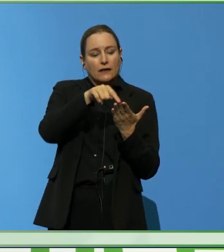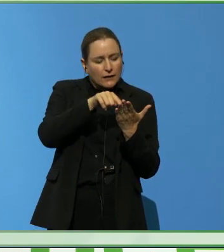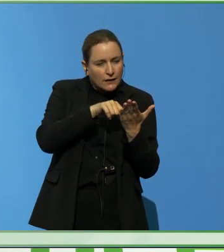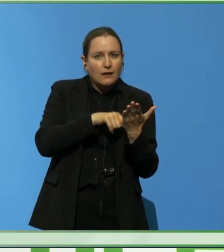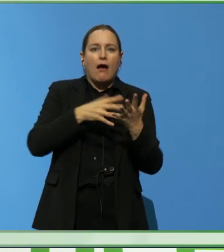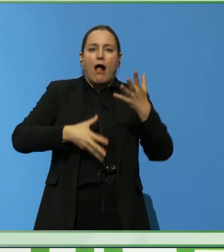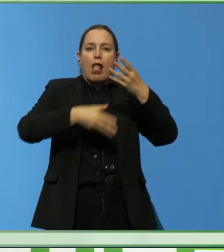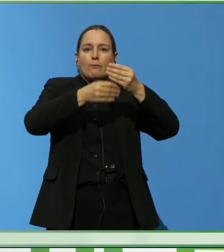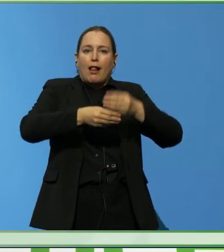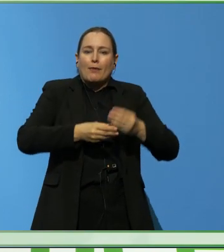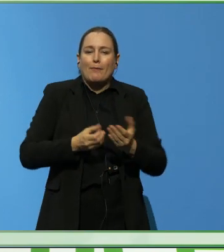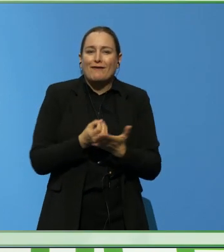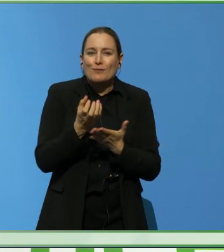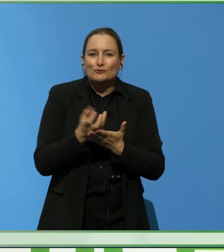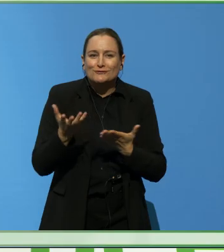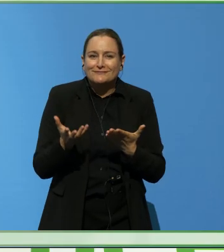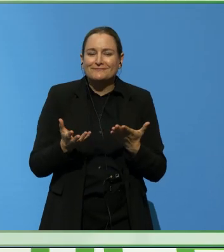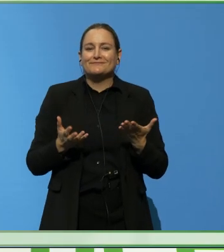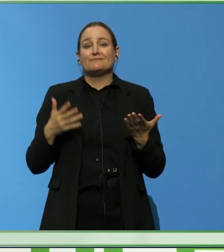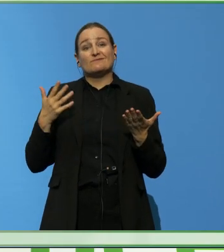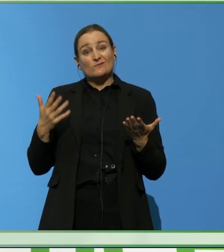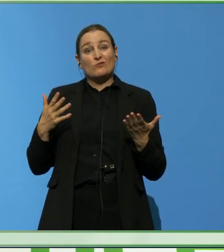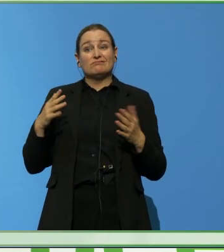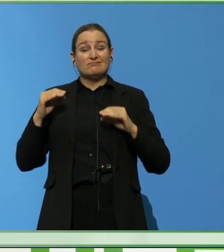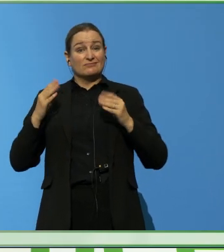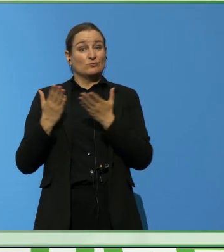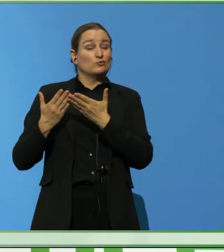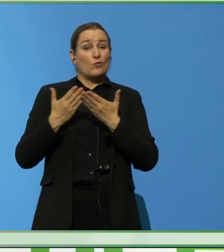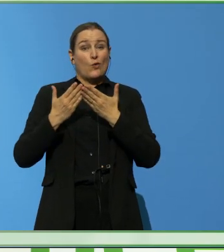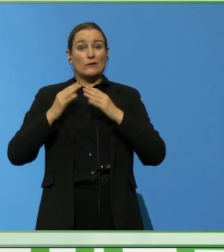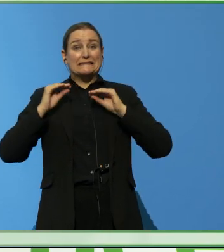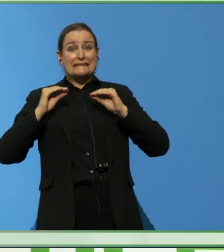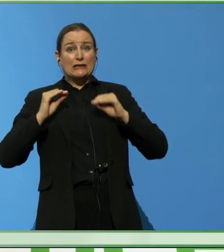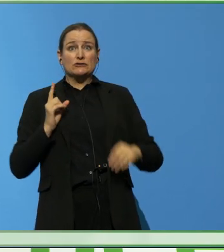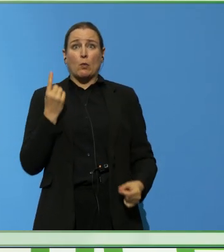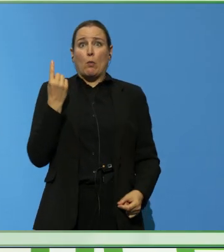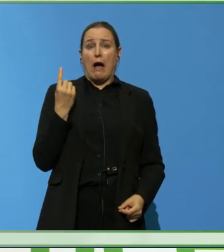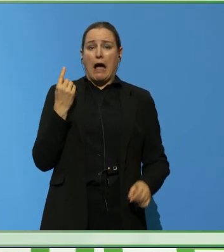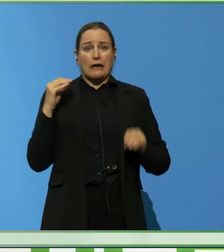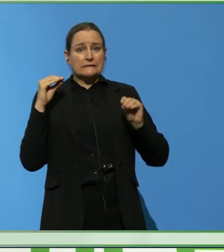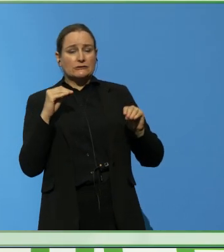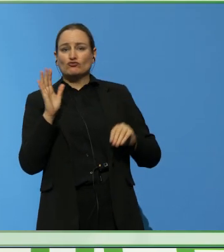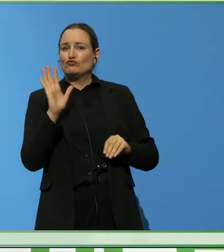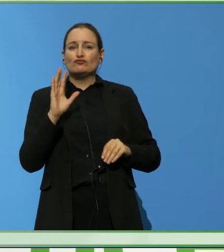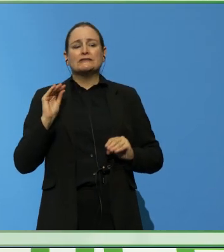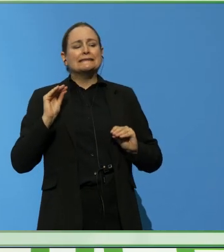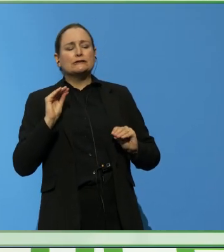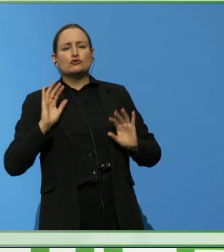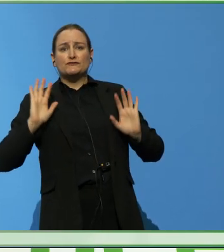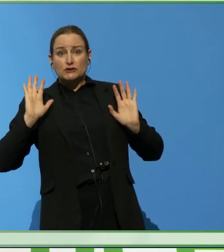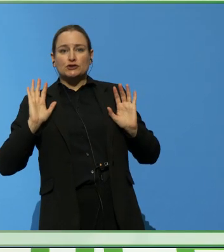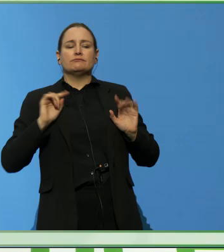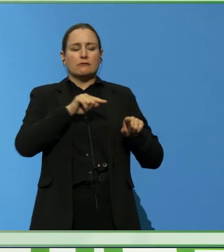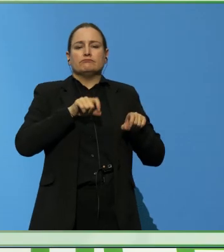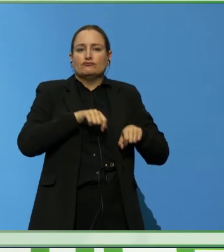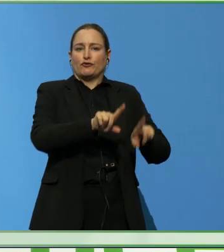way for local partners to understand how to be inclusive. We summarize the